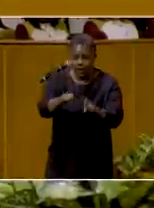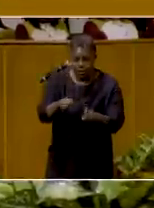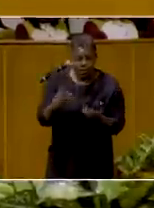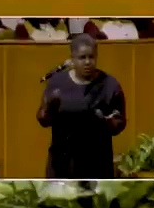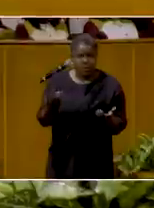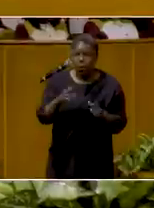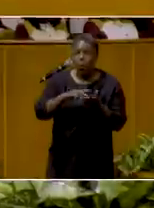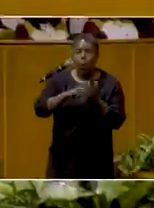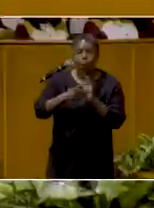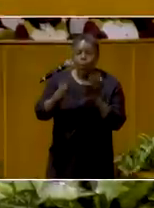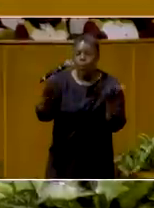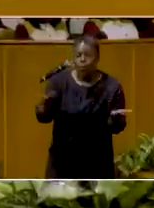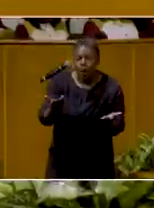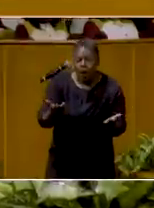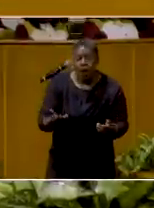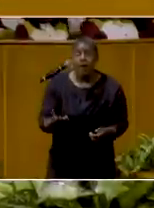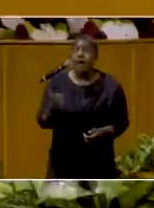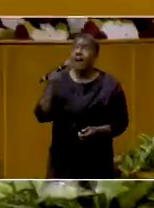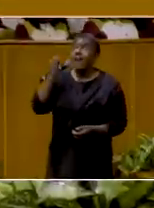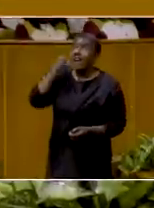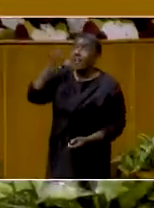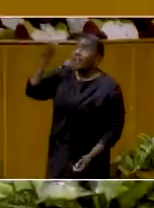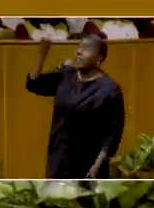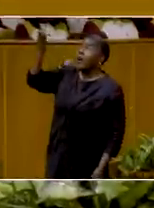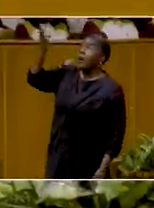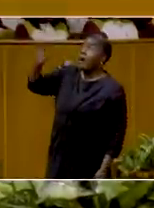this: if God,